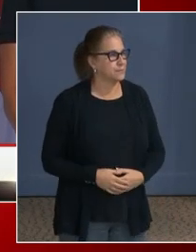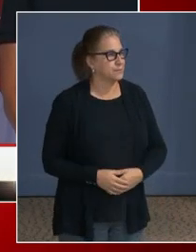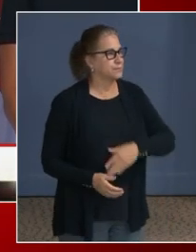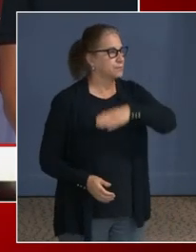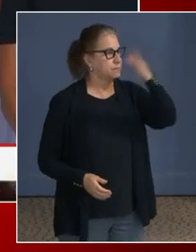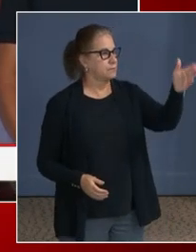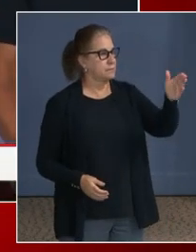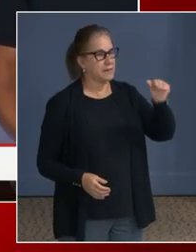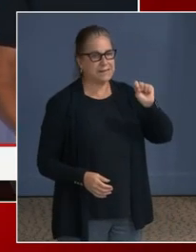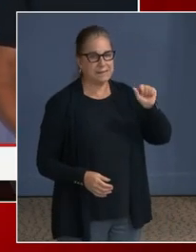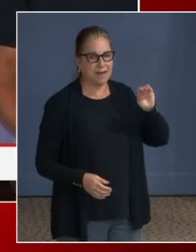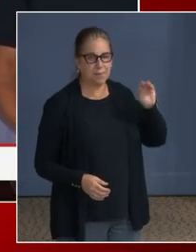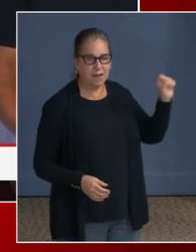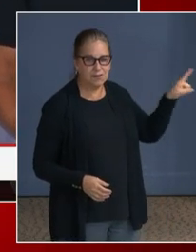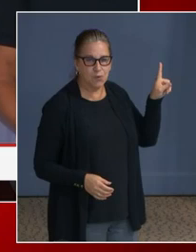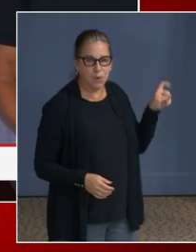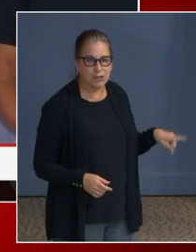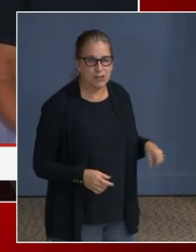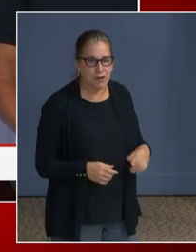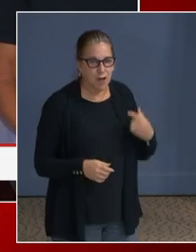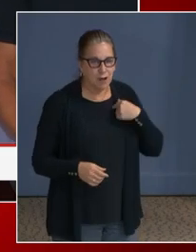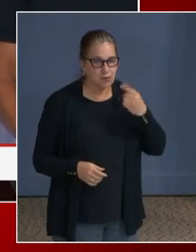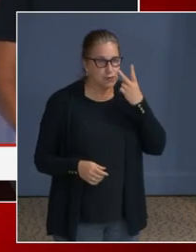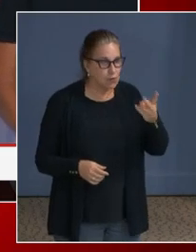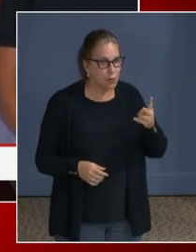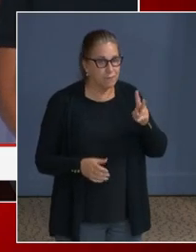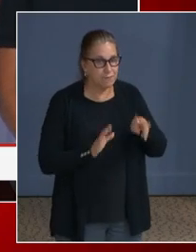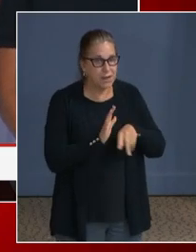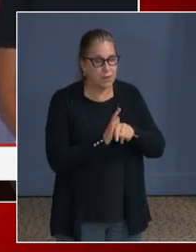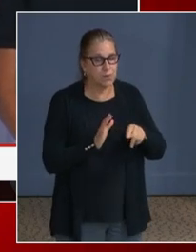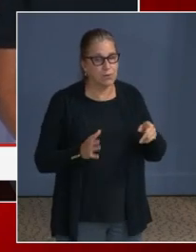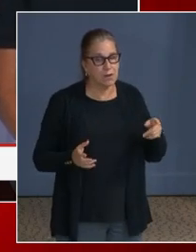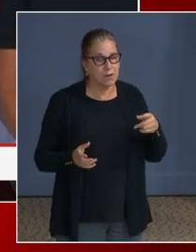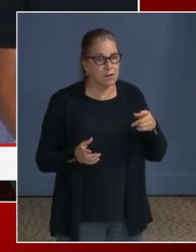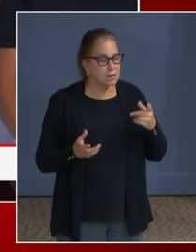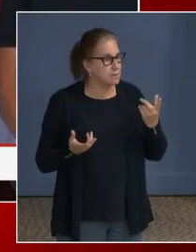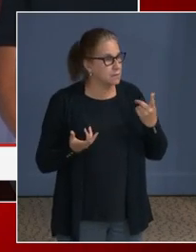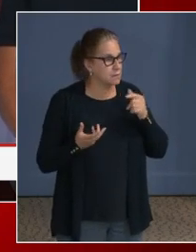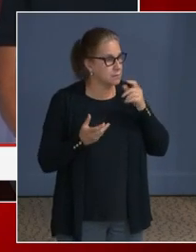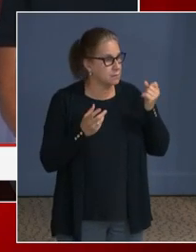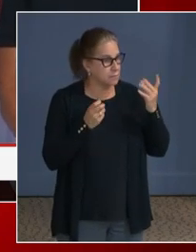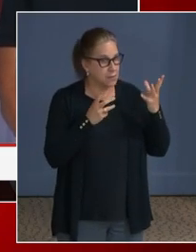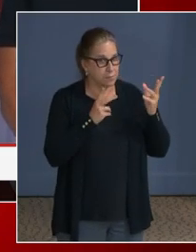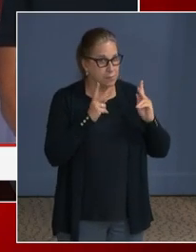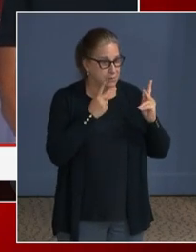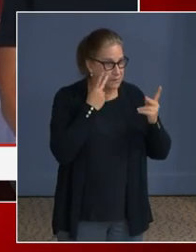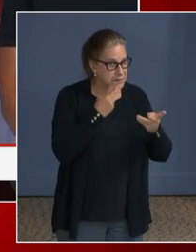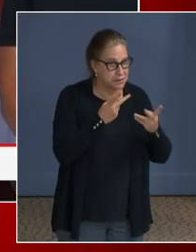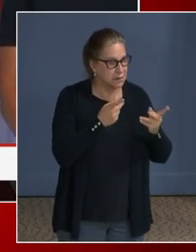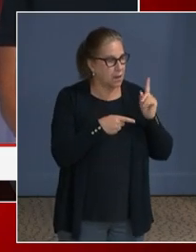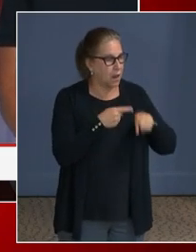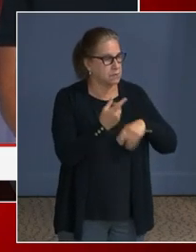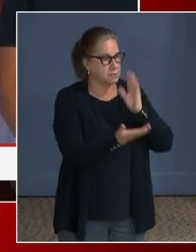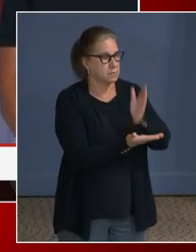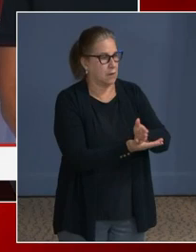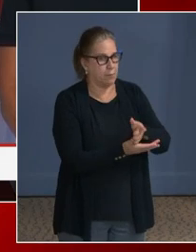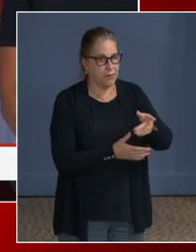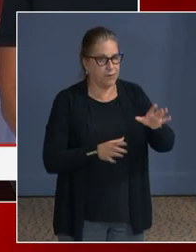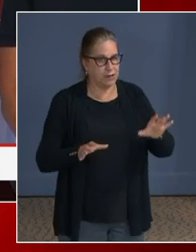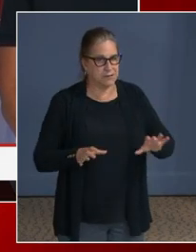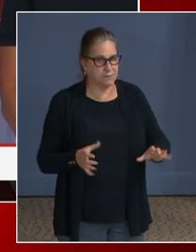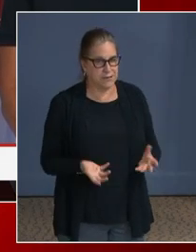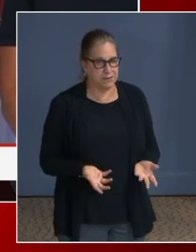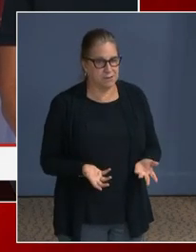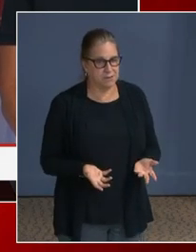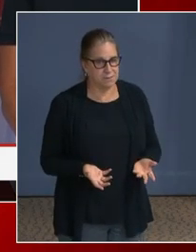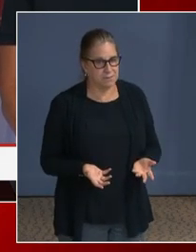there monitoring but not interfering with the activity. Mm-hmm. Should they get on a